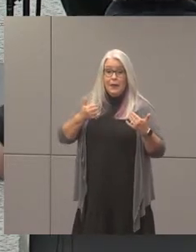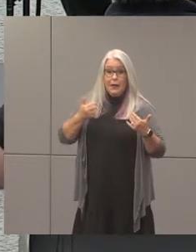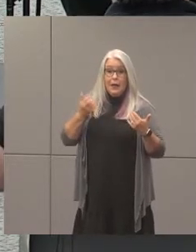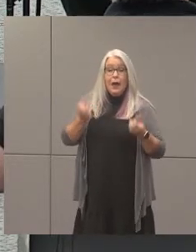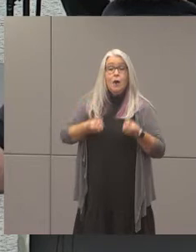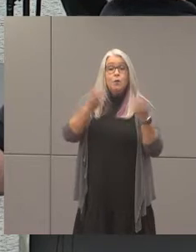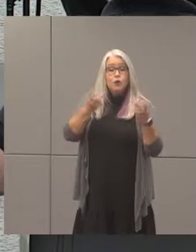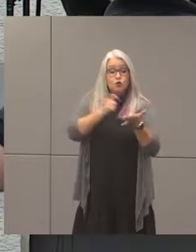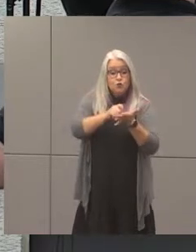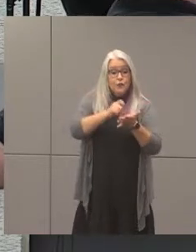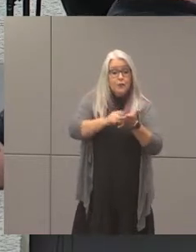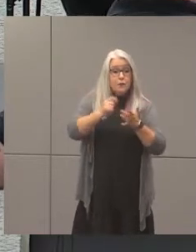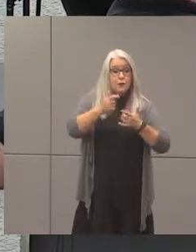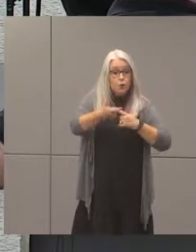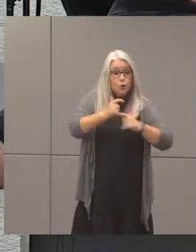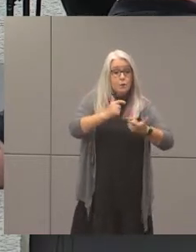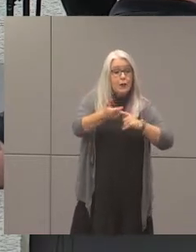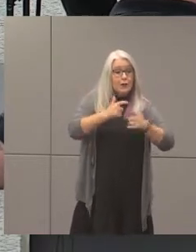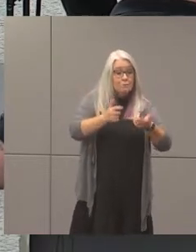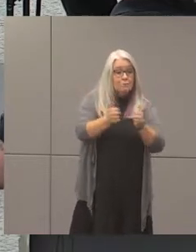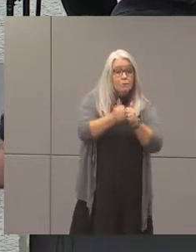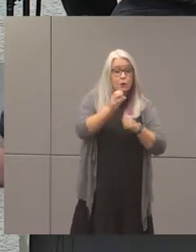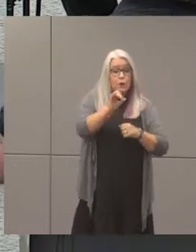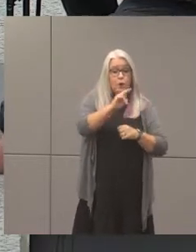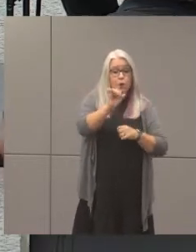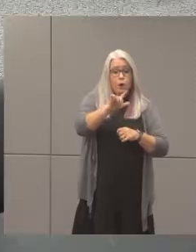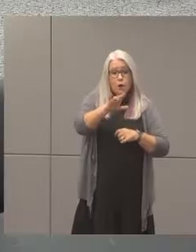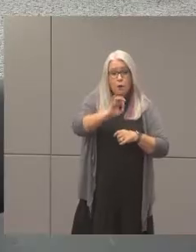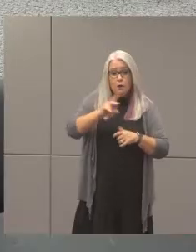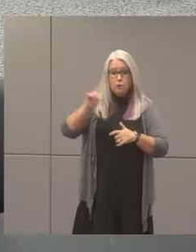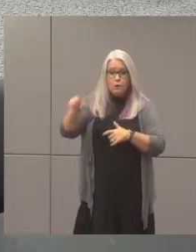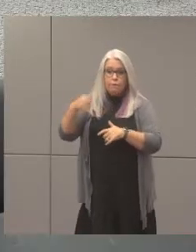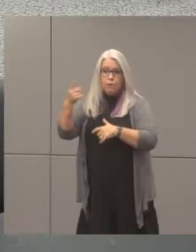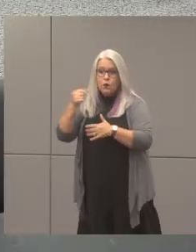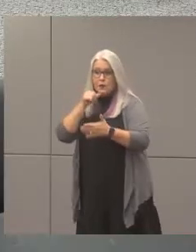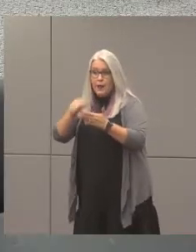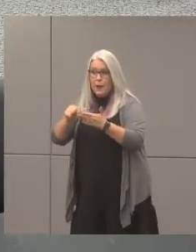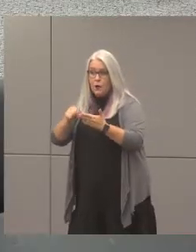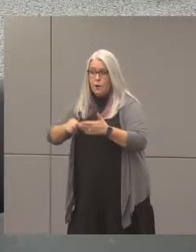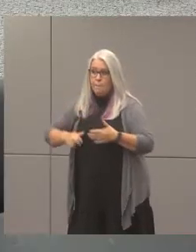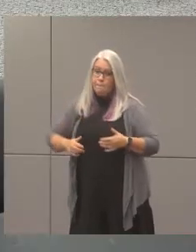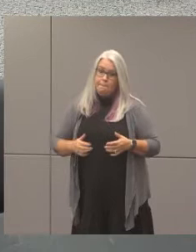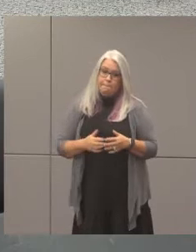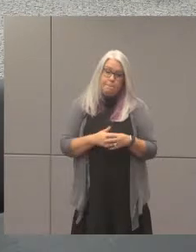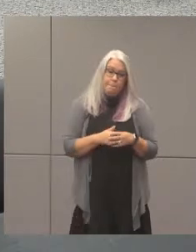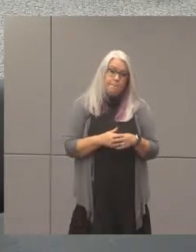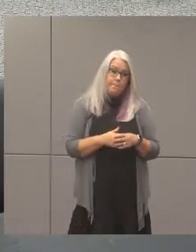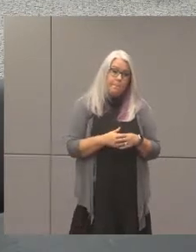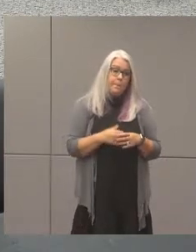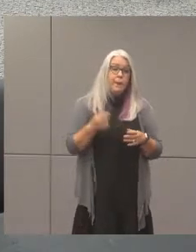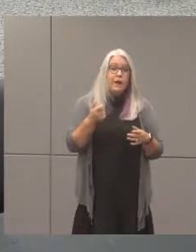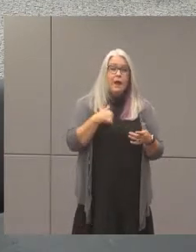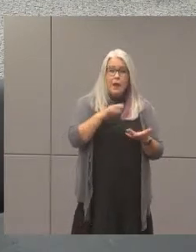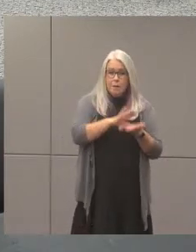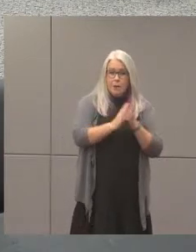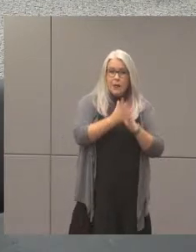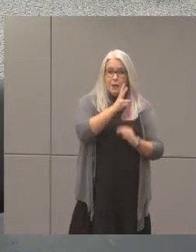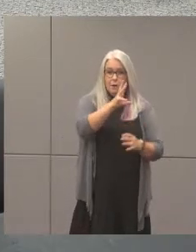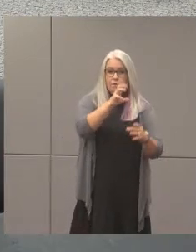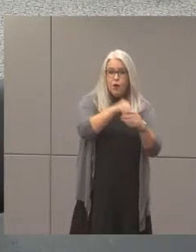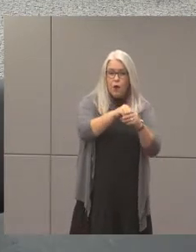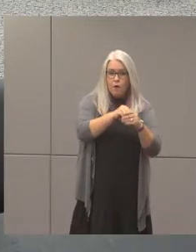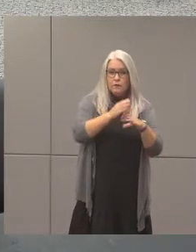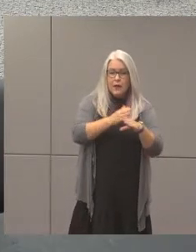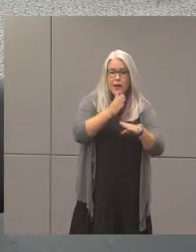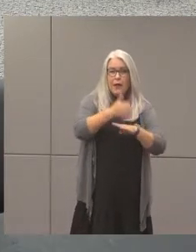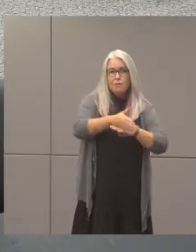correspondence have you had with Oracle other than the initial letter? So I got involved after